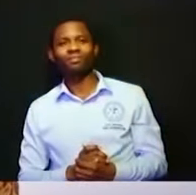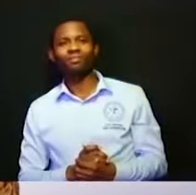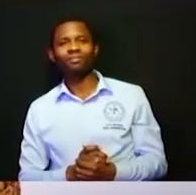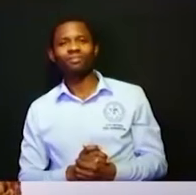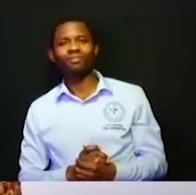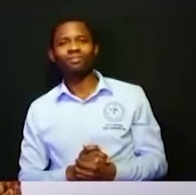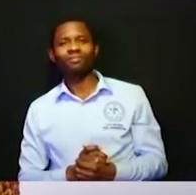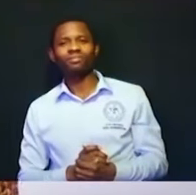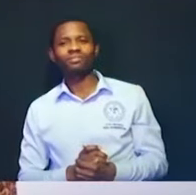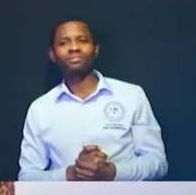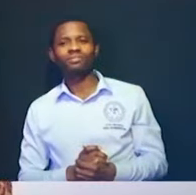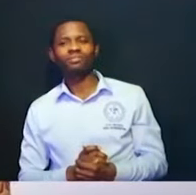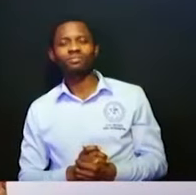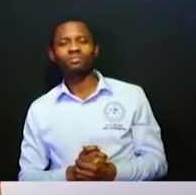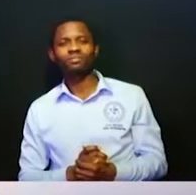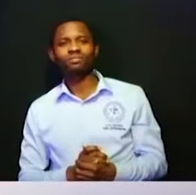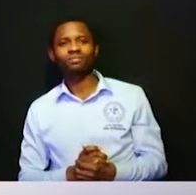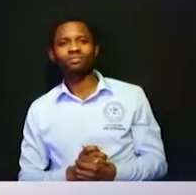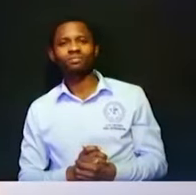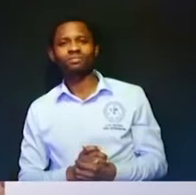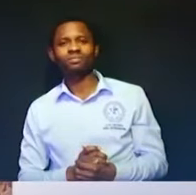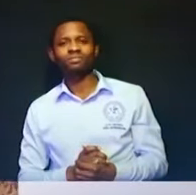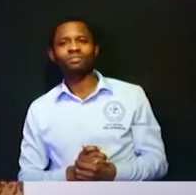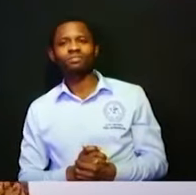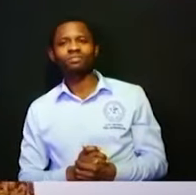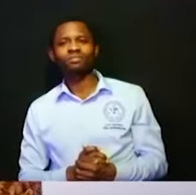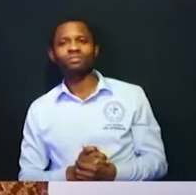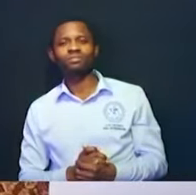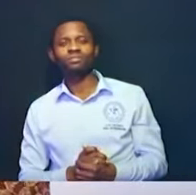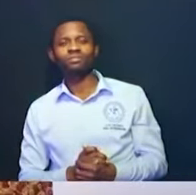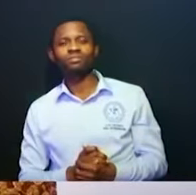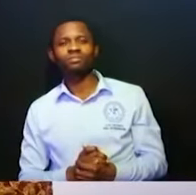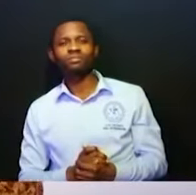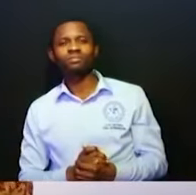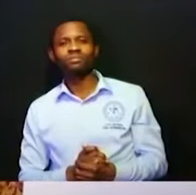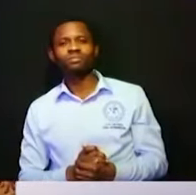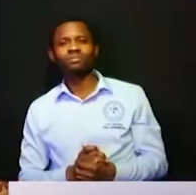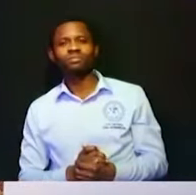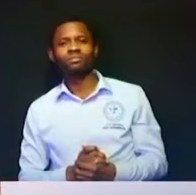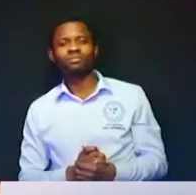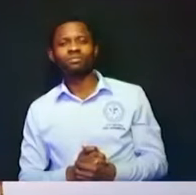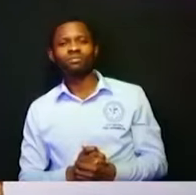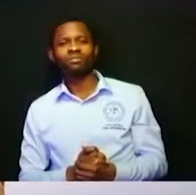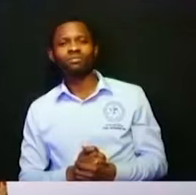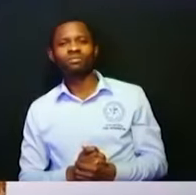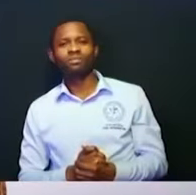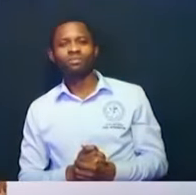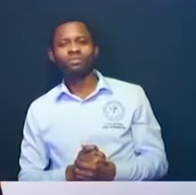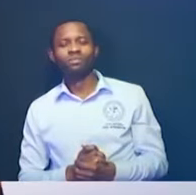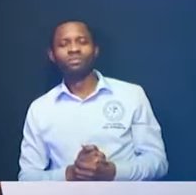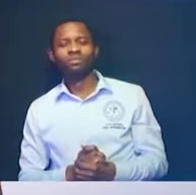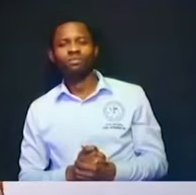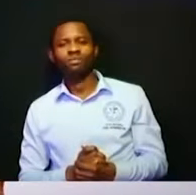o hun, a radi, quang no mu, na, any senior, or casa treno, ne said ye, or de a cucudro can, yes, who asem,